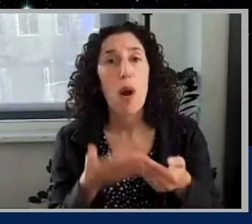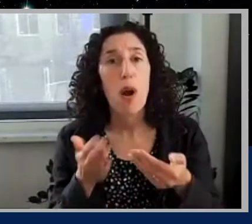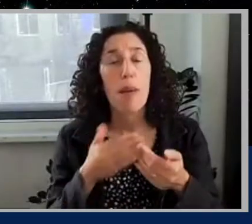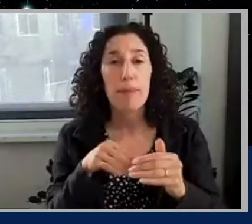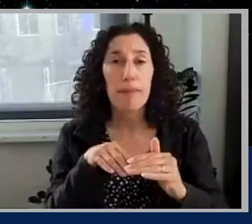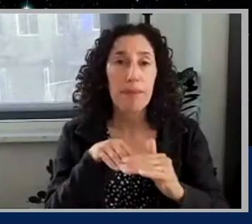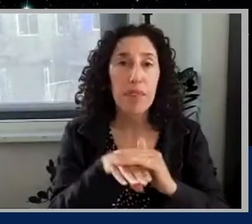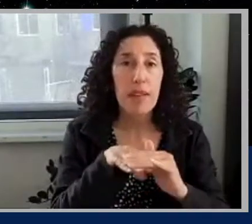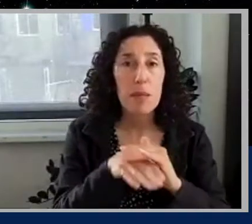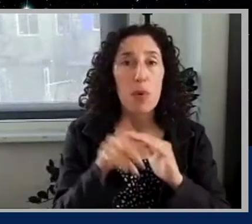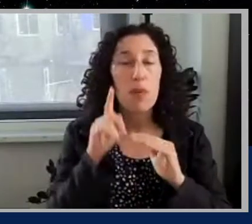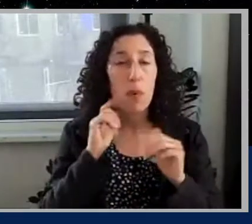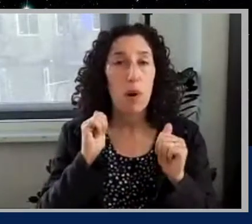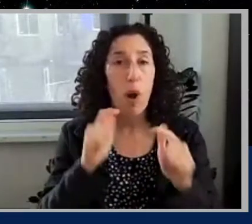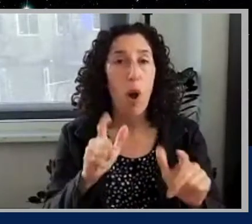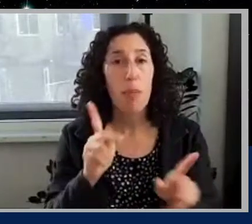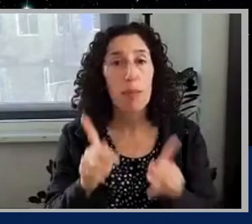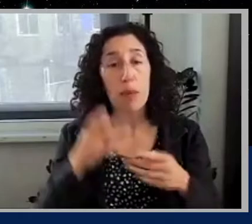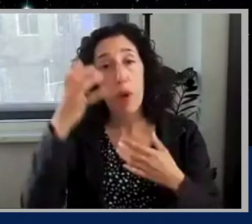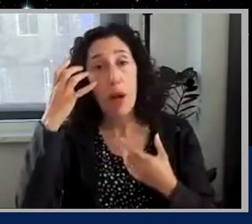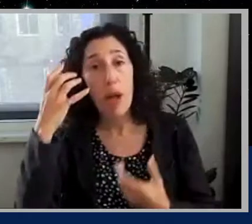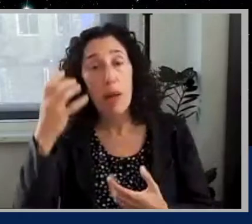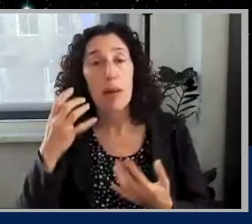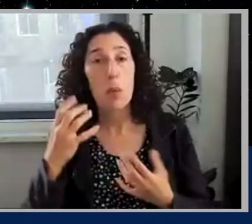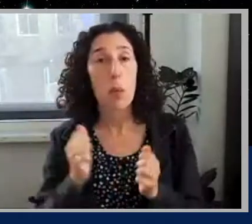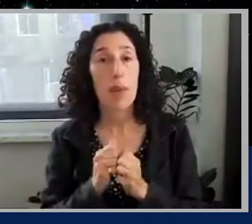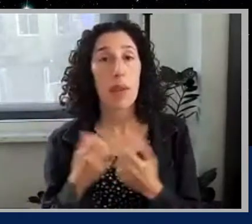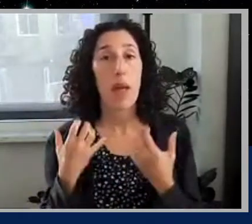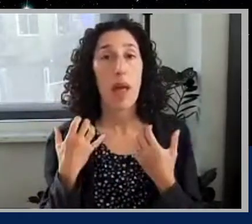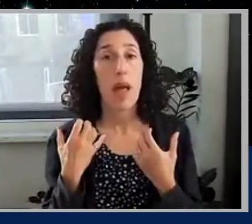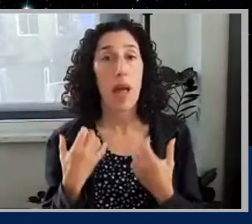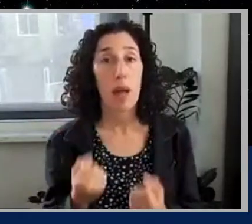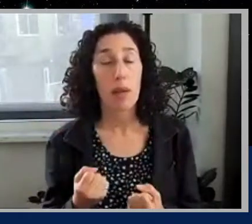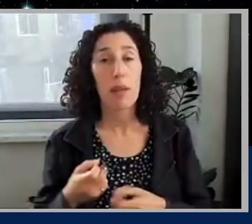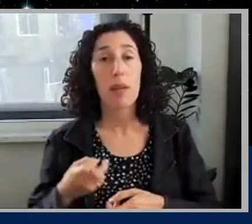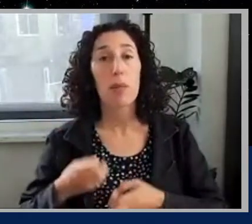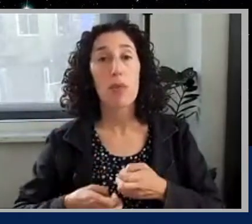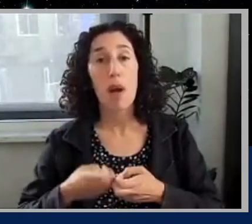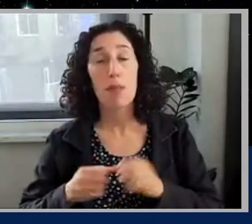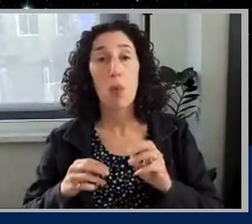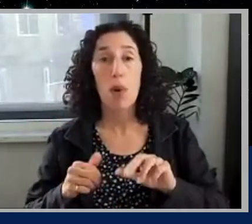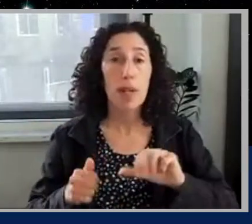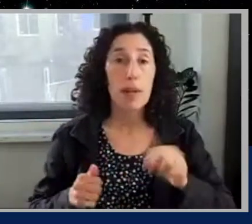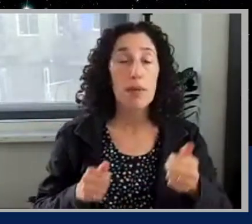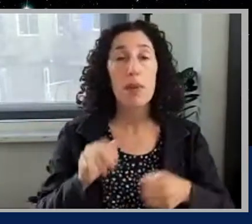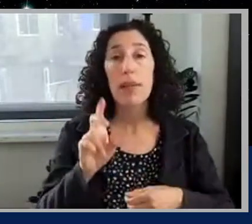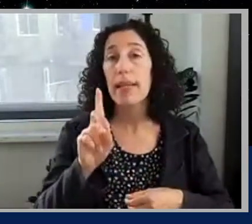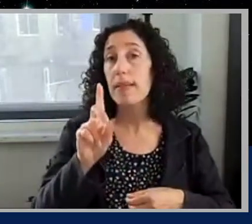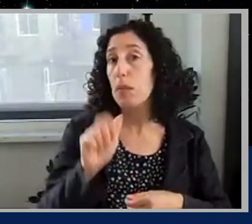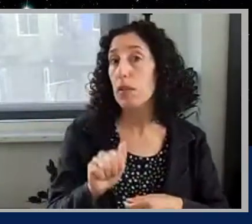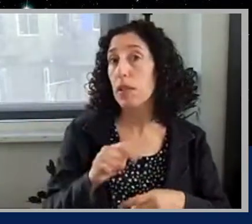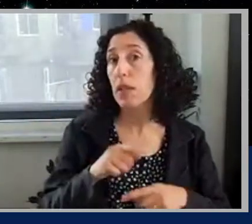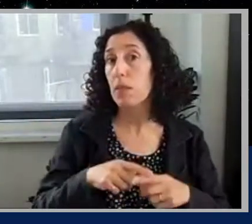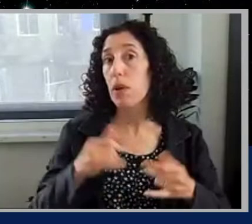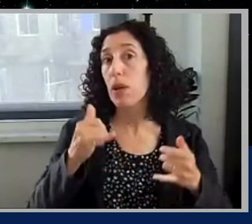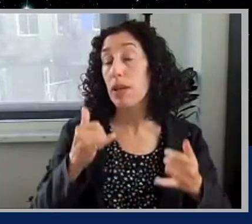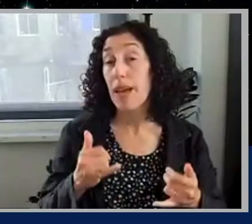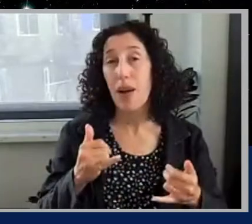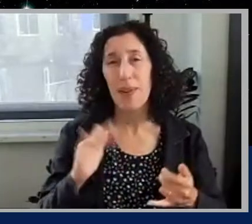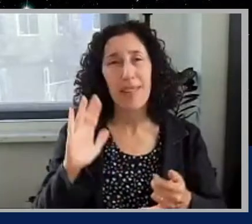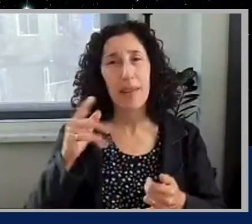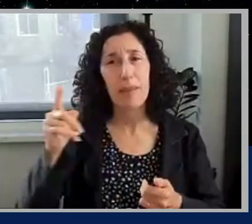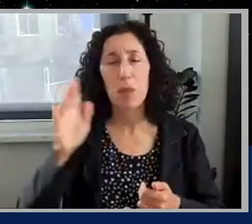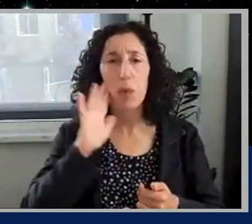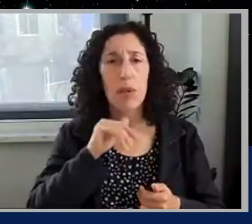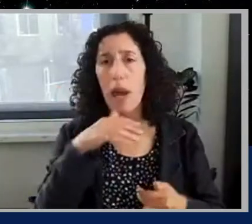who, just on my daily basis, like I can easily go to this meeting. And to know that that is less of an